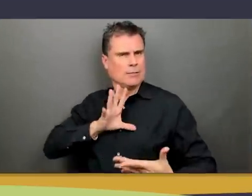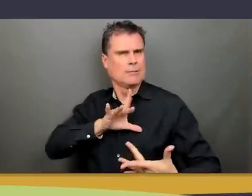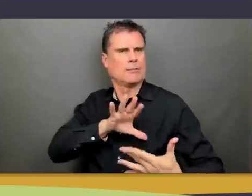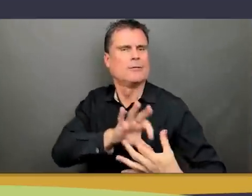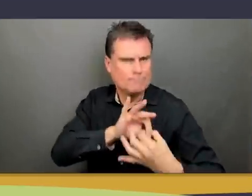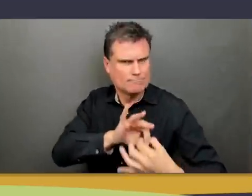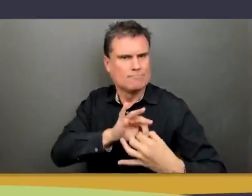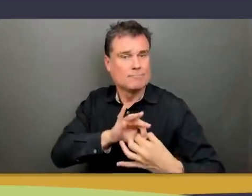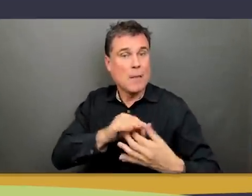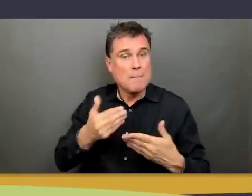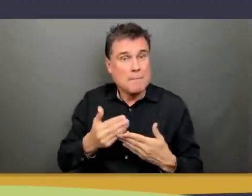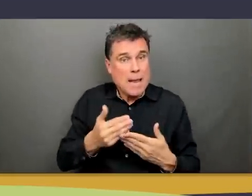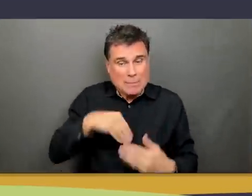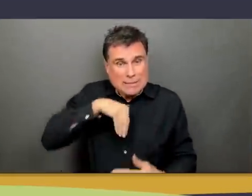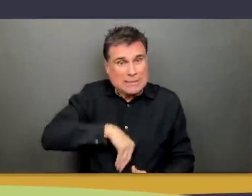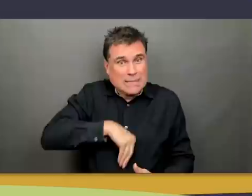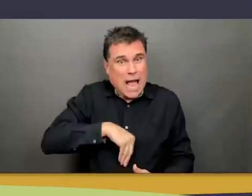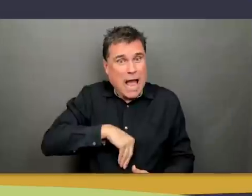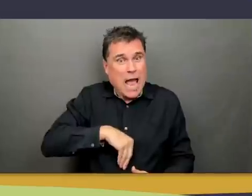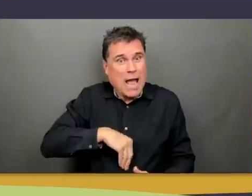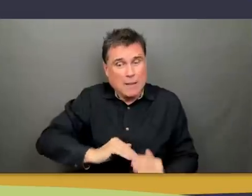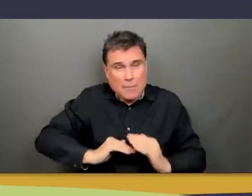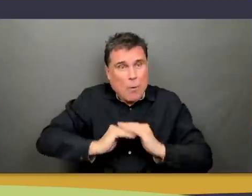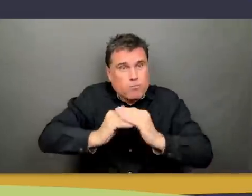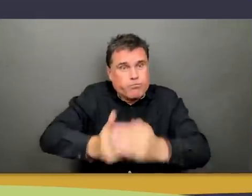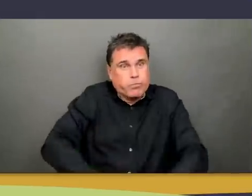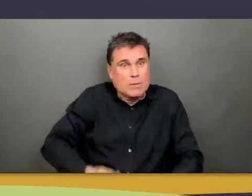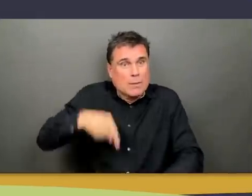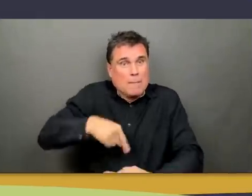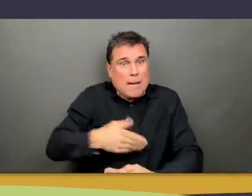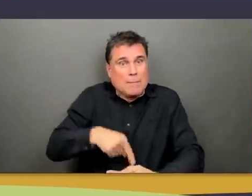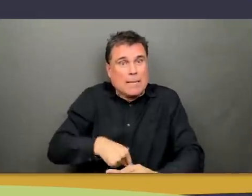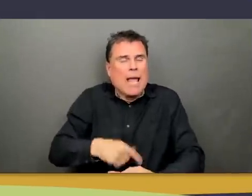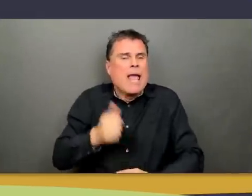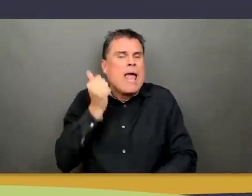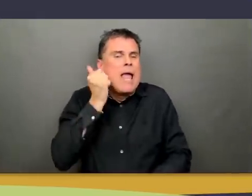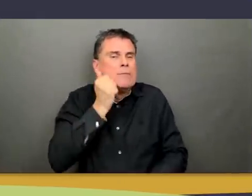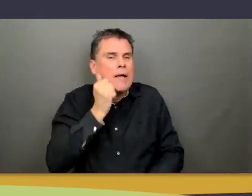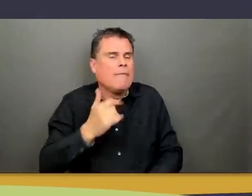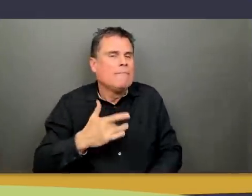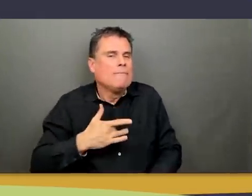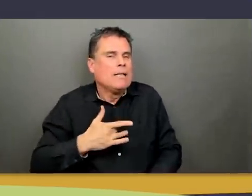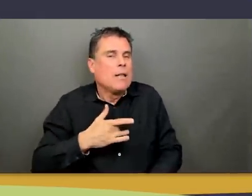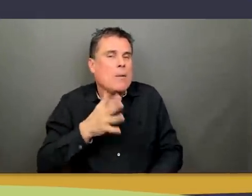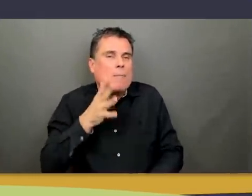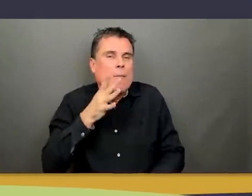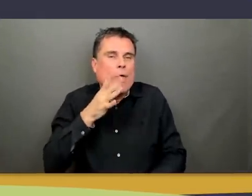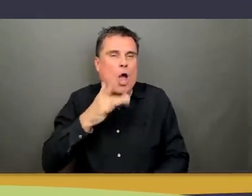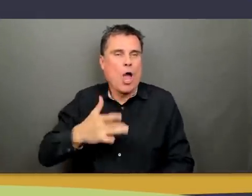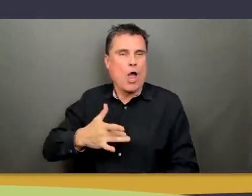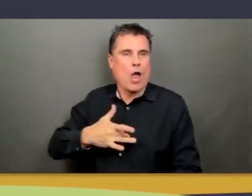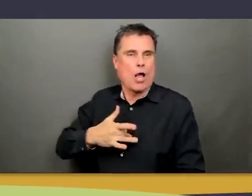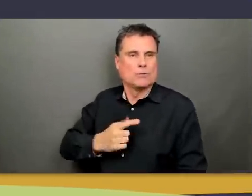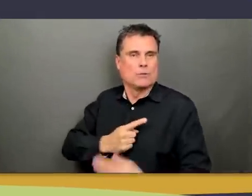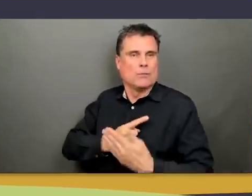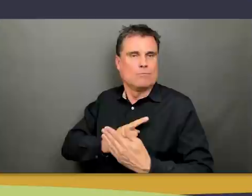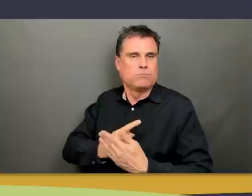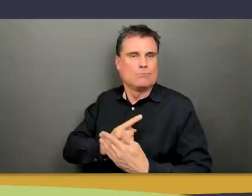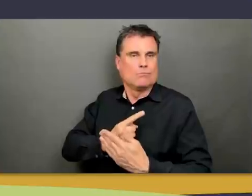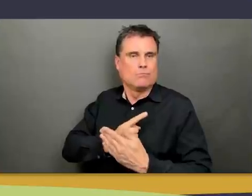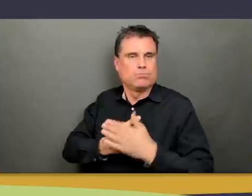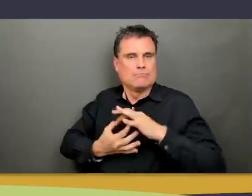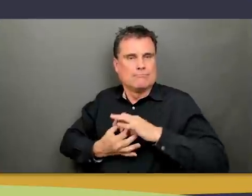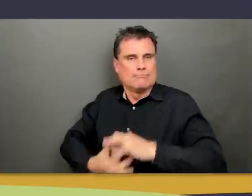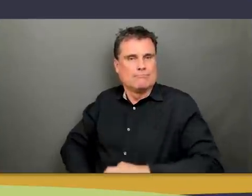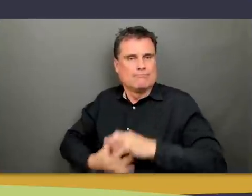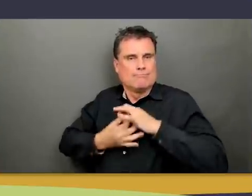heartbeat. It's a heartbeat of the people, but also the heartbeat of our ancestors. So we don't know what you're going through personally, you